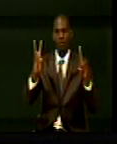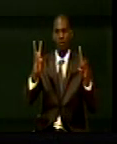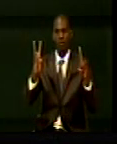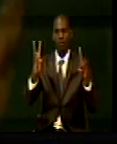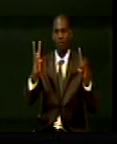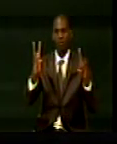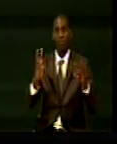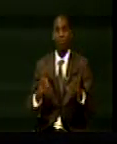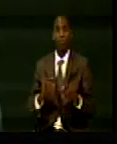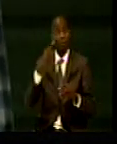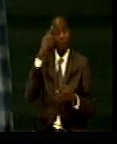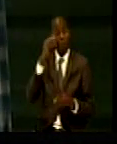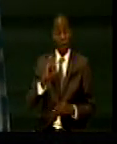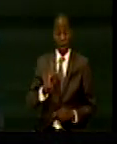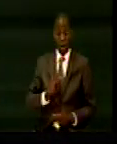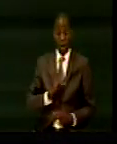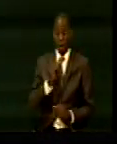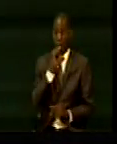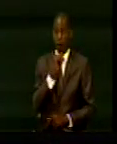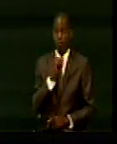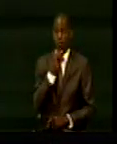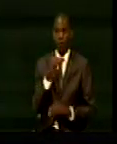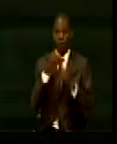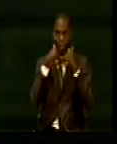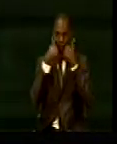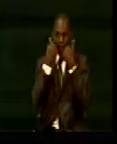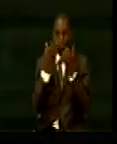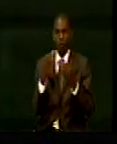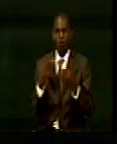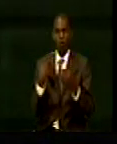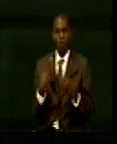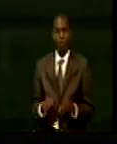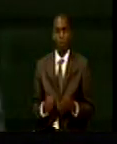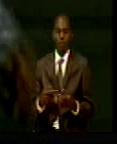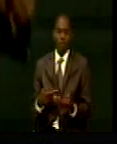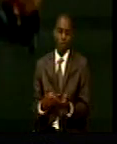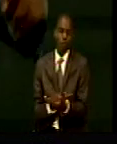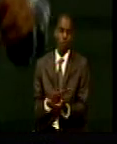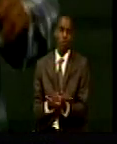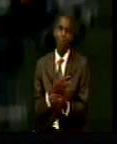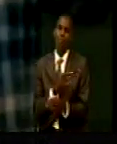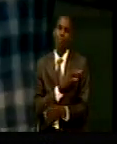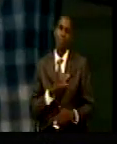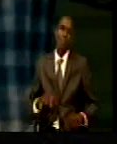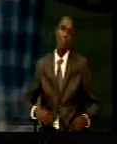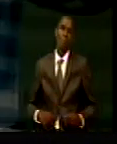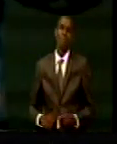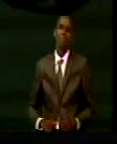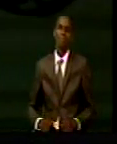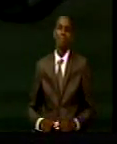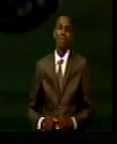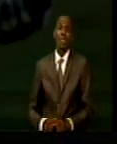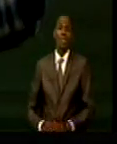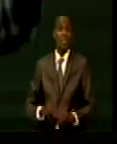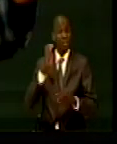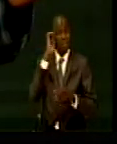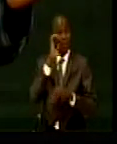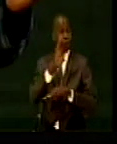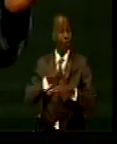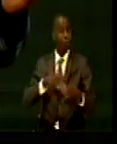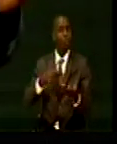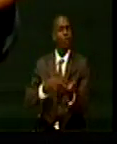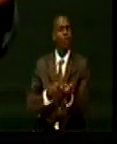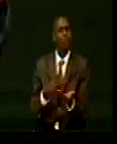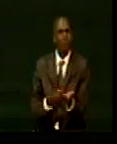am not ashamed of the gospel of Christ. You know, it calls the gospel we're talking about, and